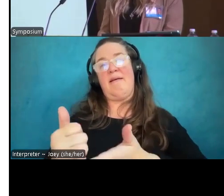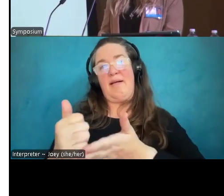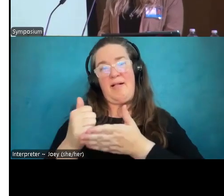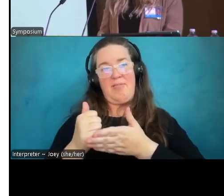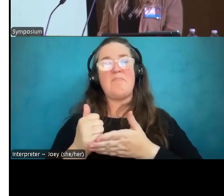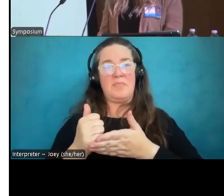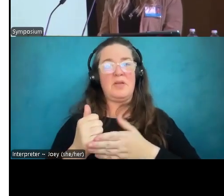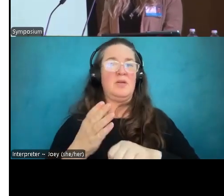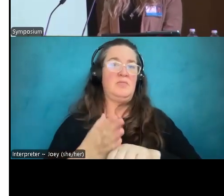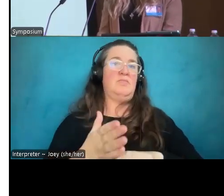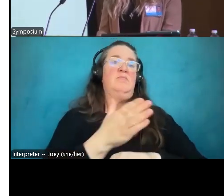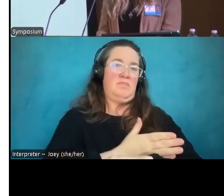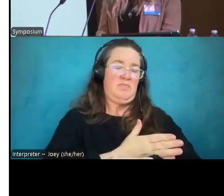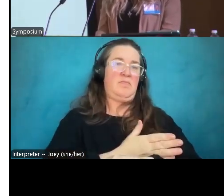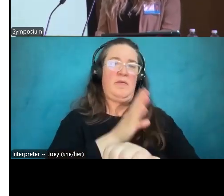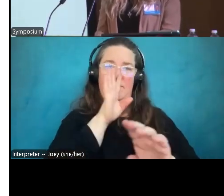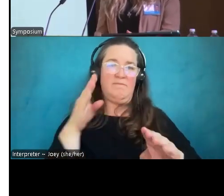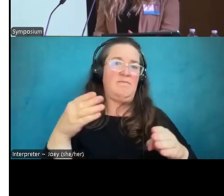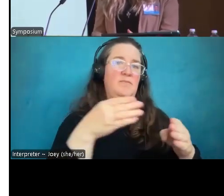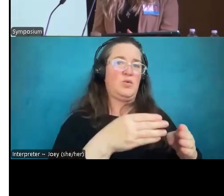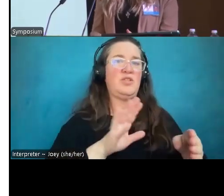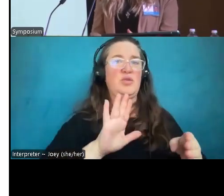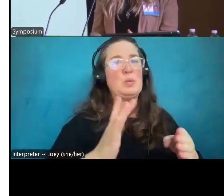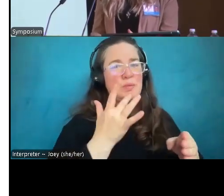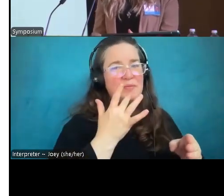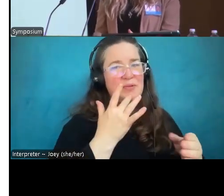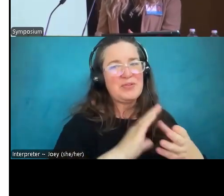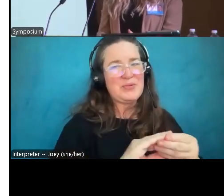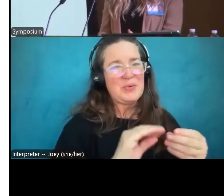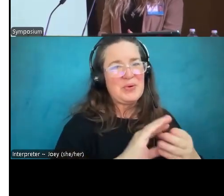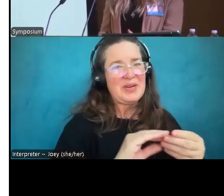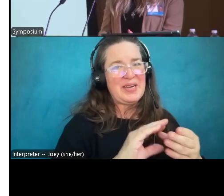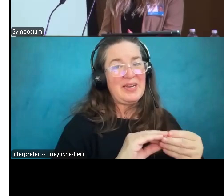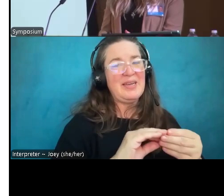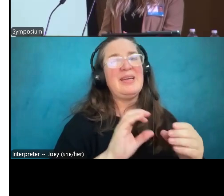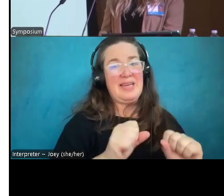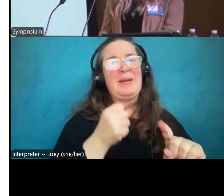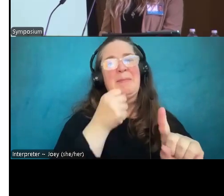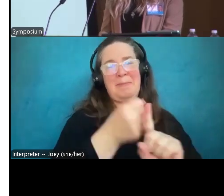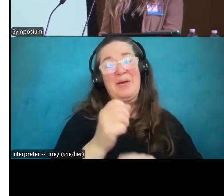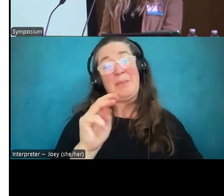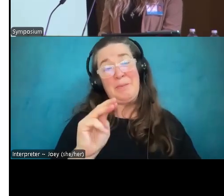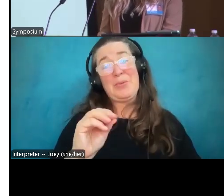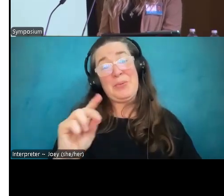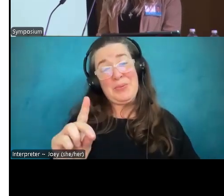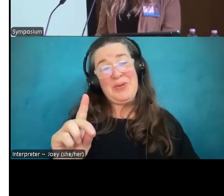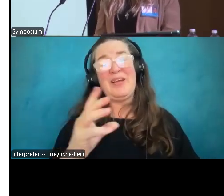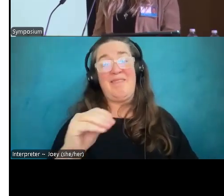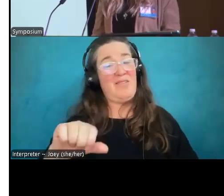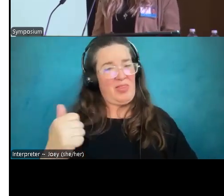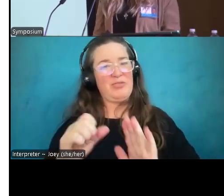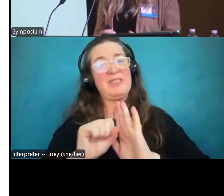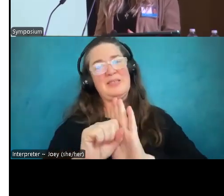other symptoms like fatigue. Because behavioral activation helps us to understand how symptoms of long COVID